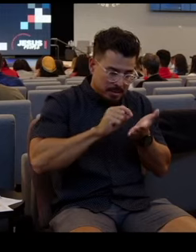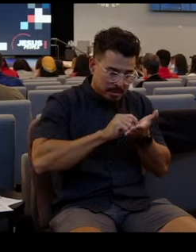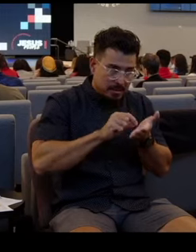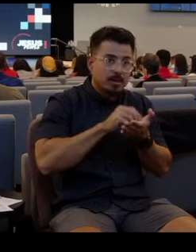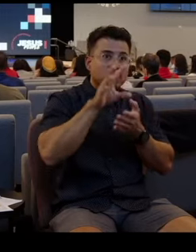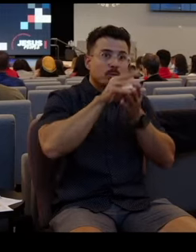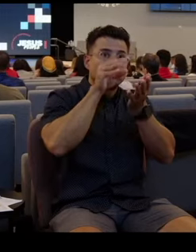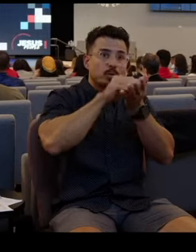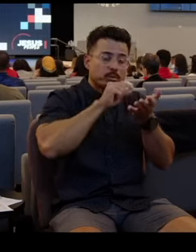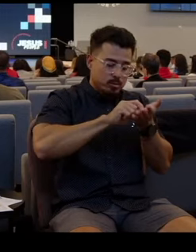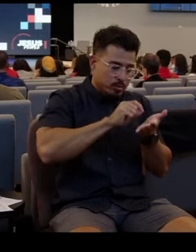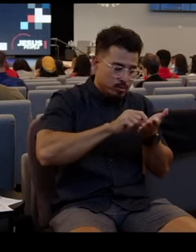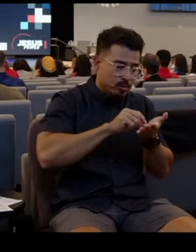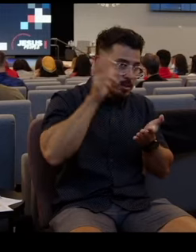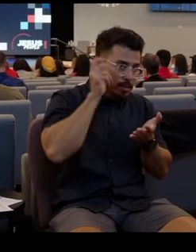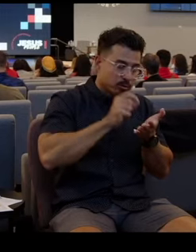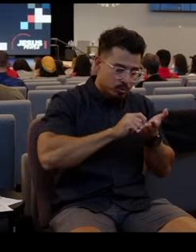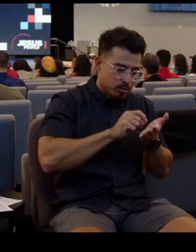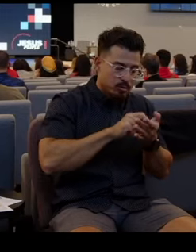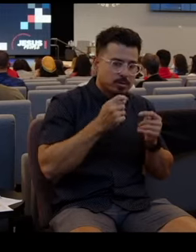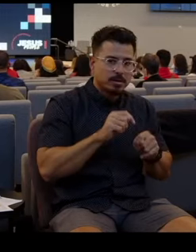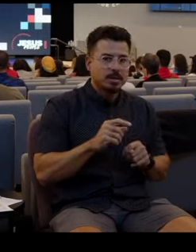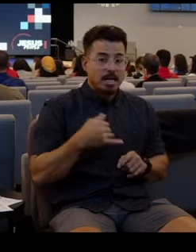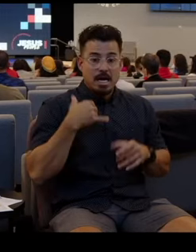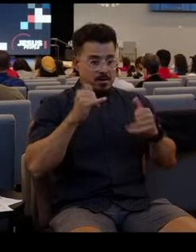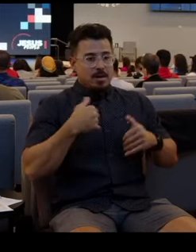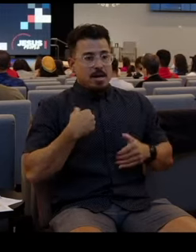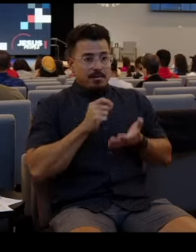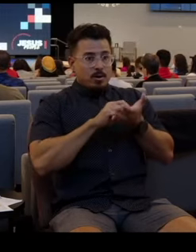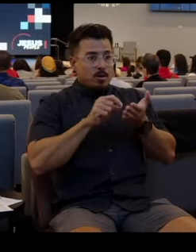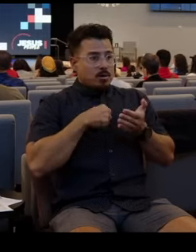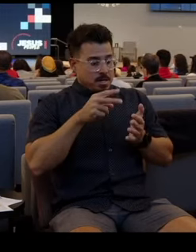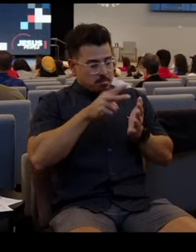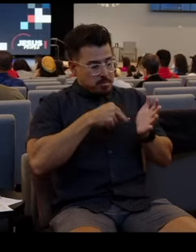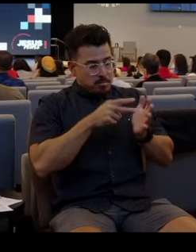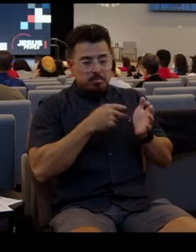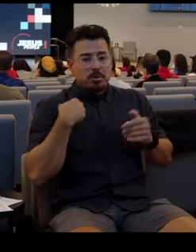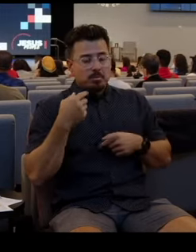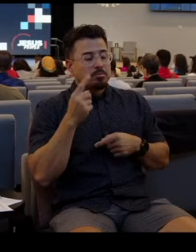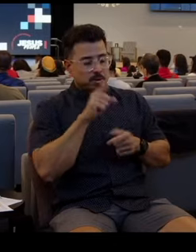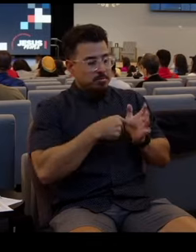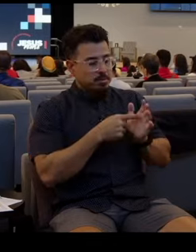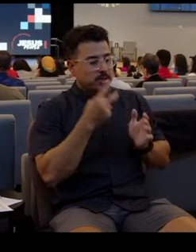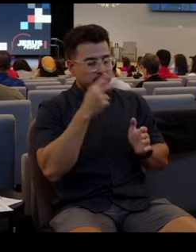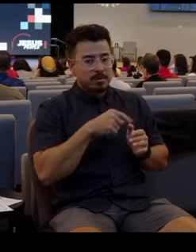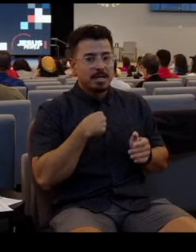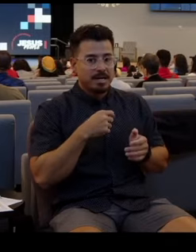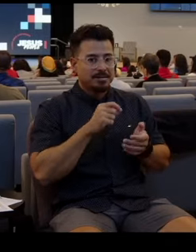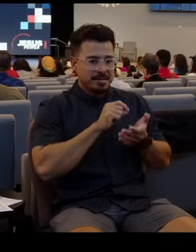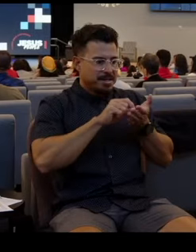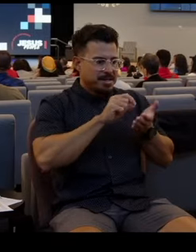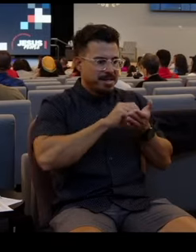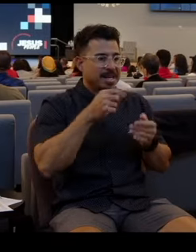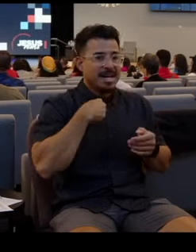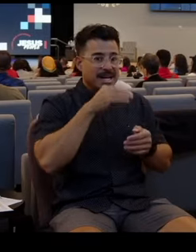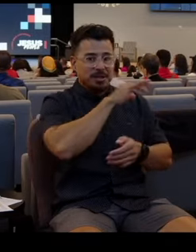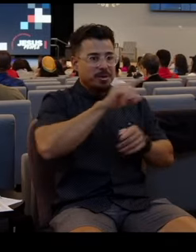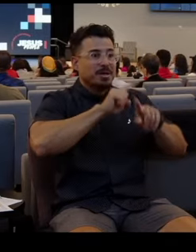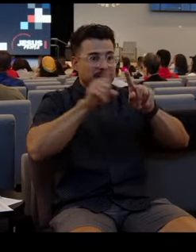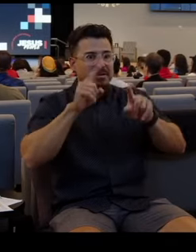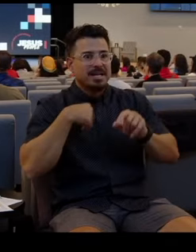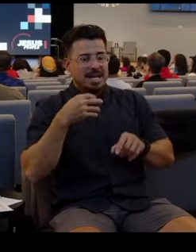And these words, you know how you, I still have these notes. I went back and looked at them once. I spelled these words differently each time I wrote them down.